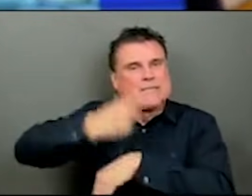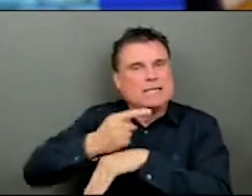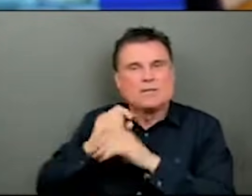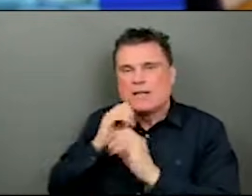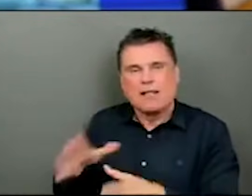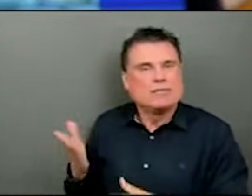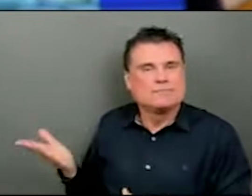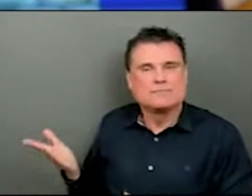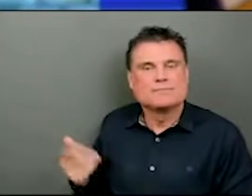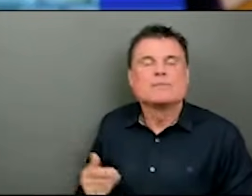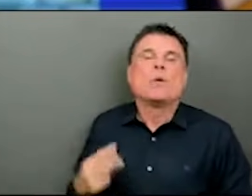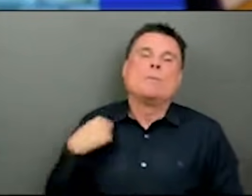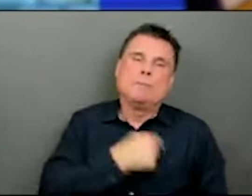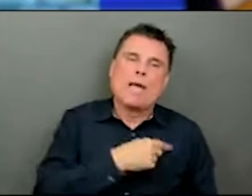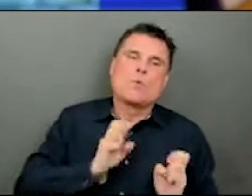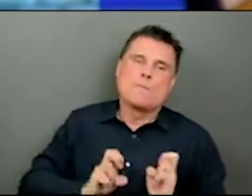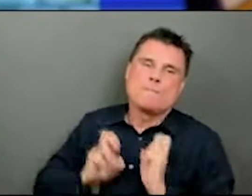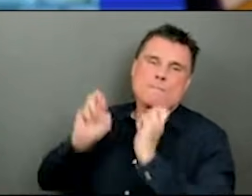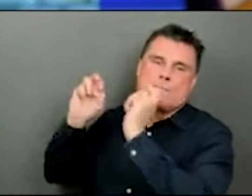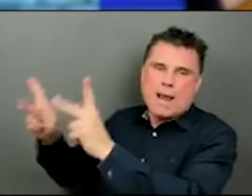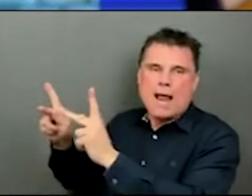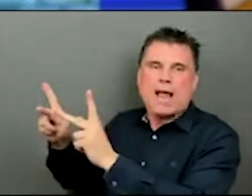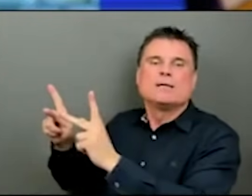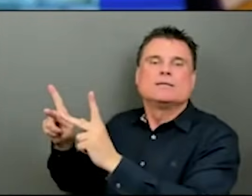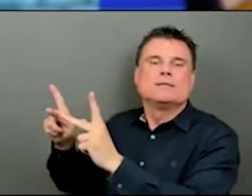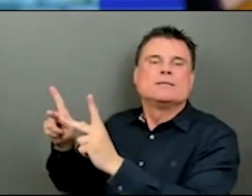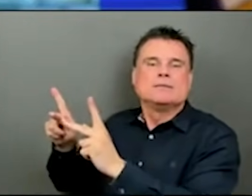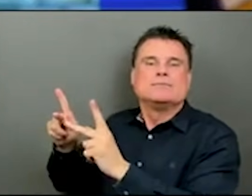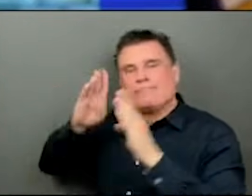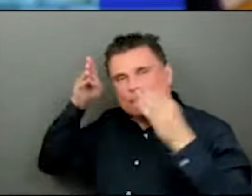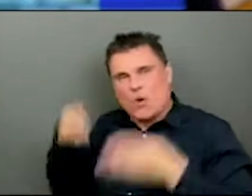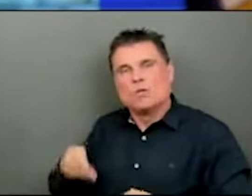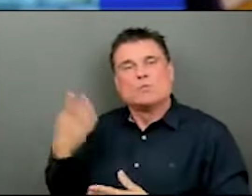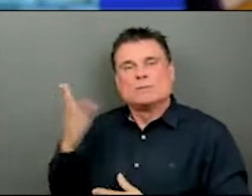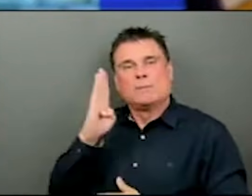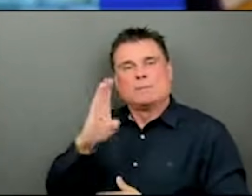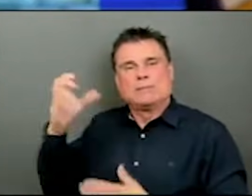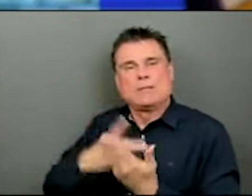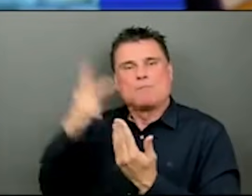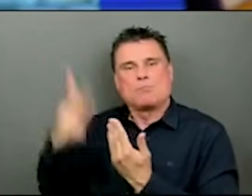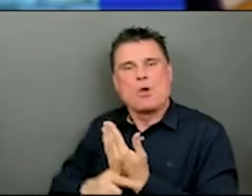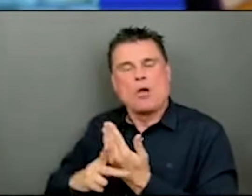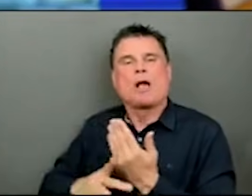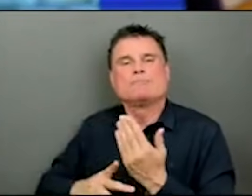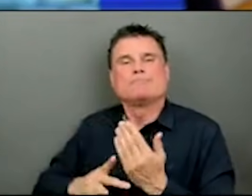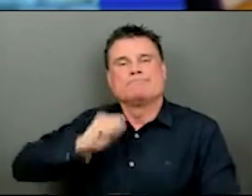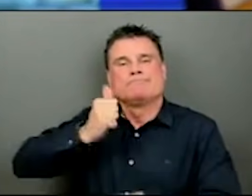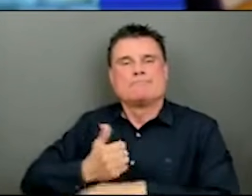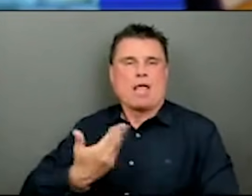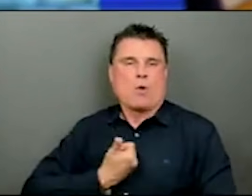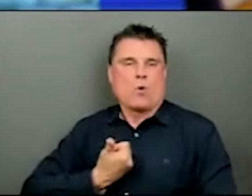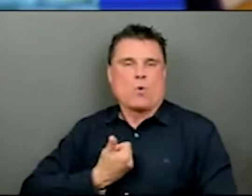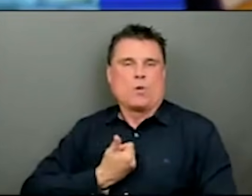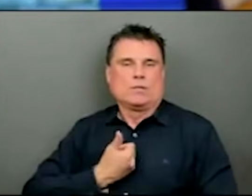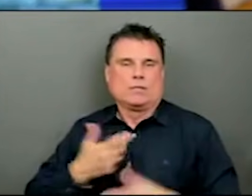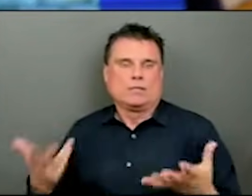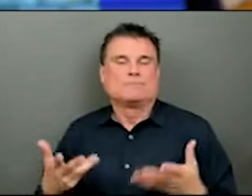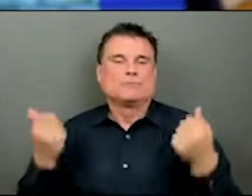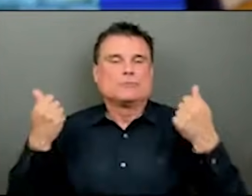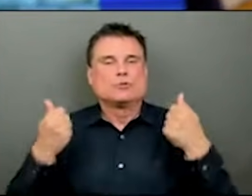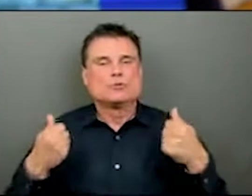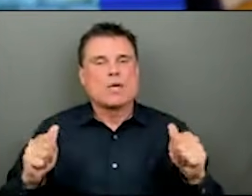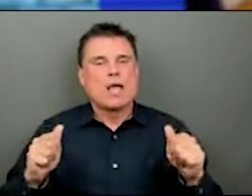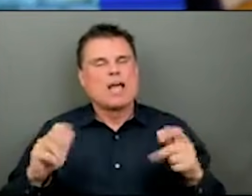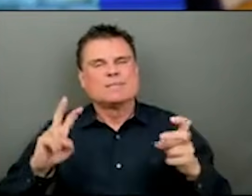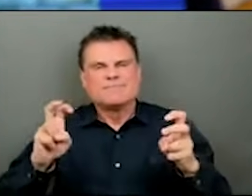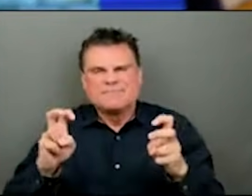and taken the programs that we were working on here in British Columbia, and we're trying to get those up to speed to fill the gaps at the federal level.